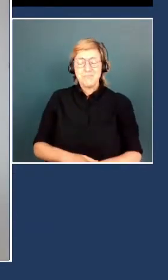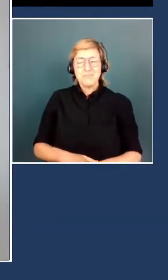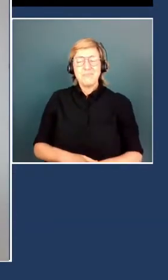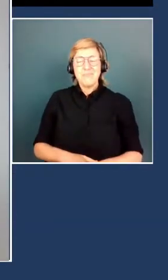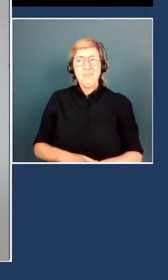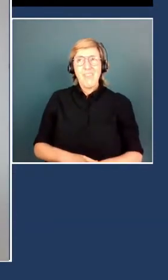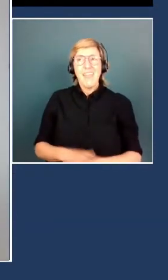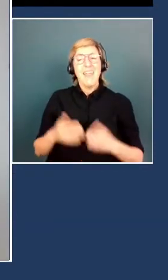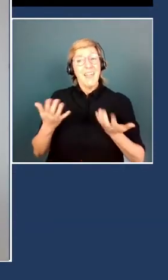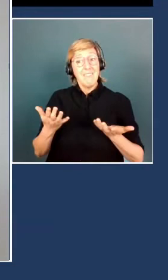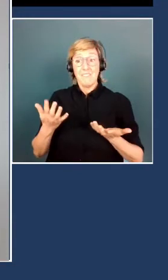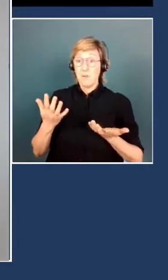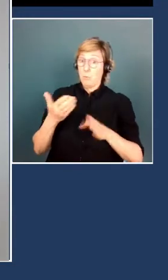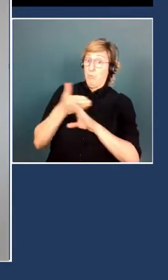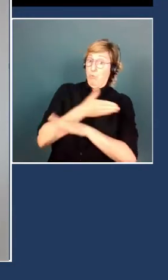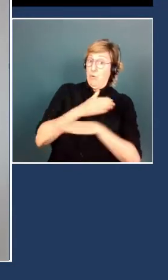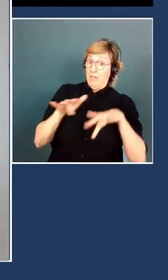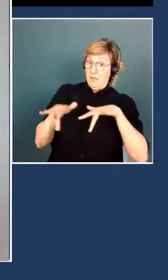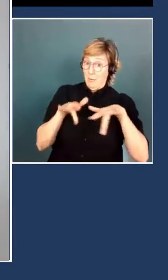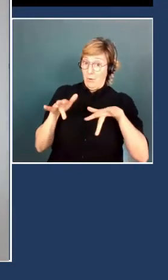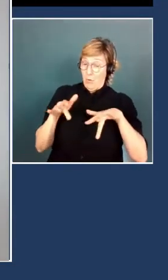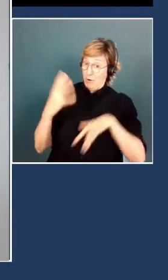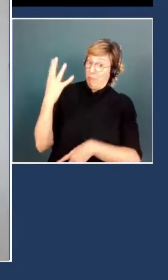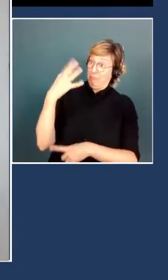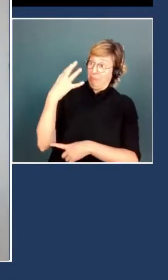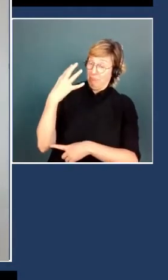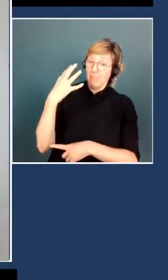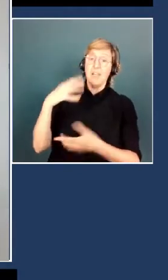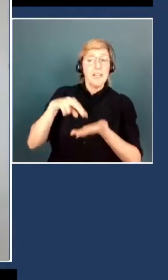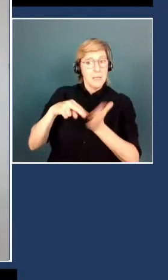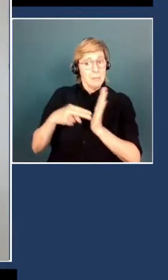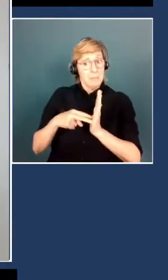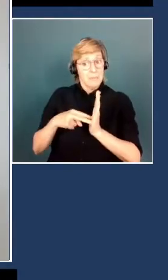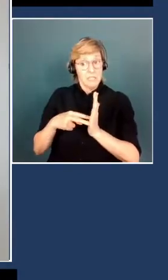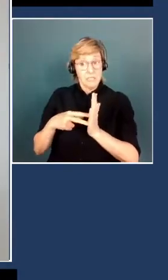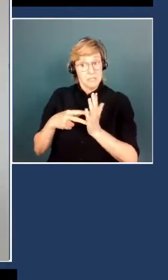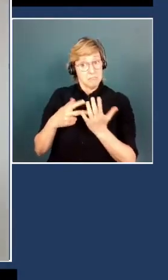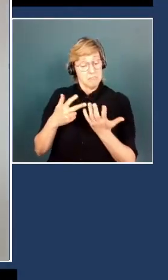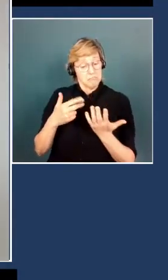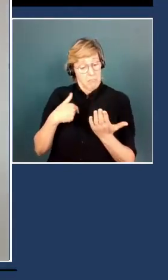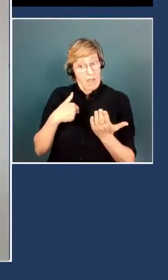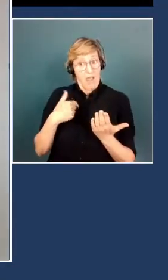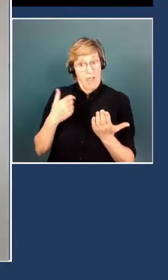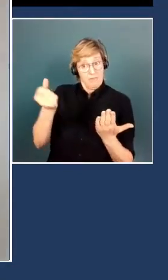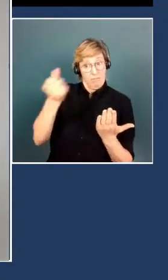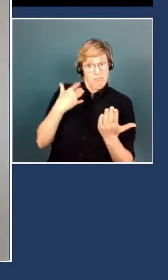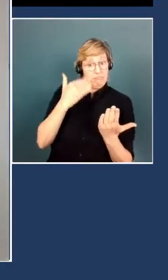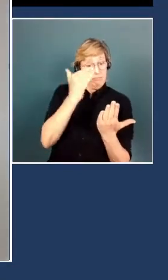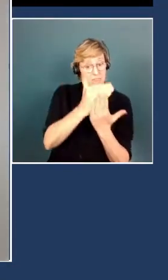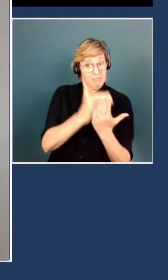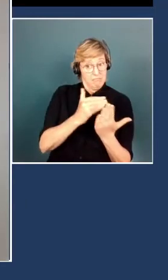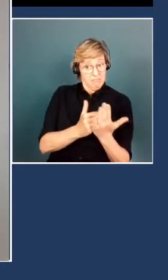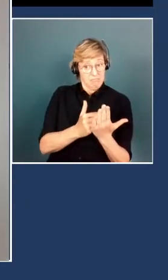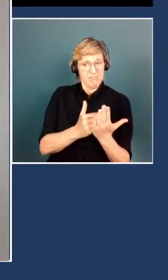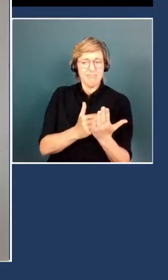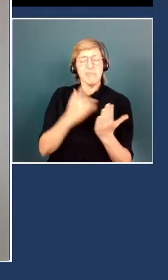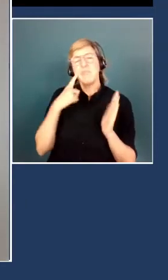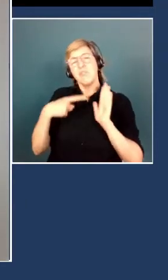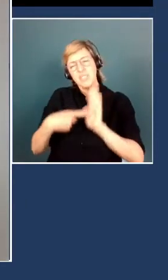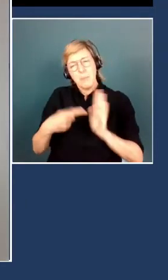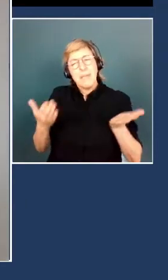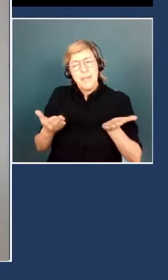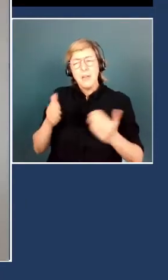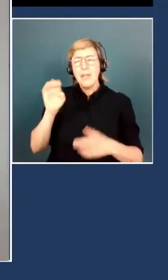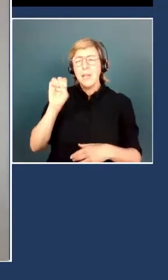basically asking you to record yourself answering the question. At EY, we do give you a specific amount of